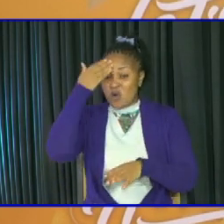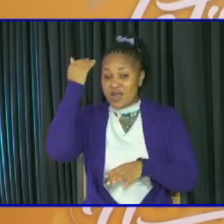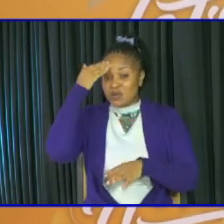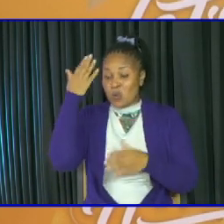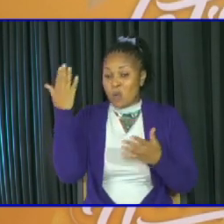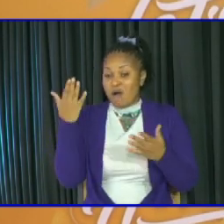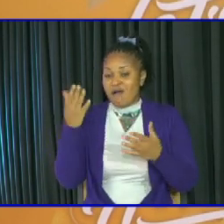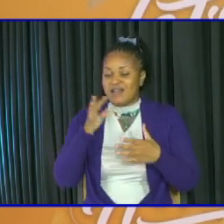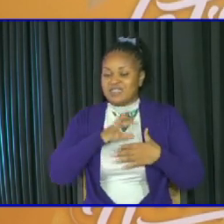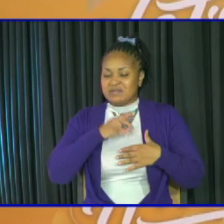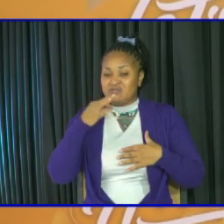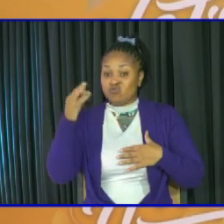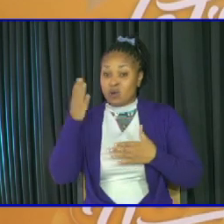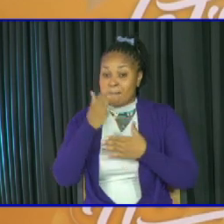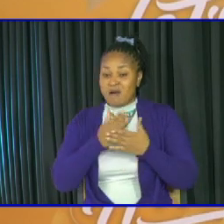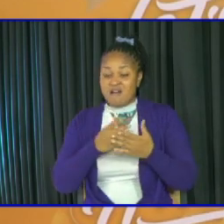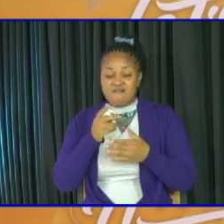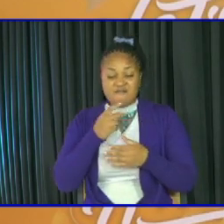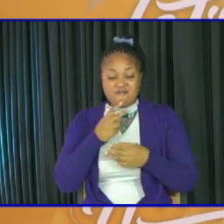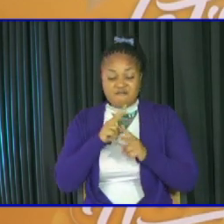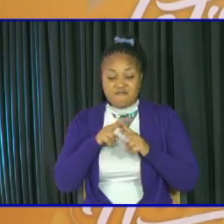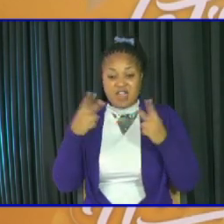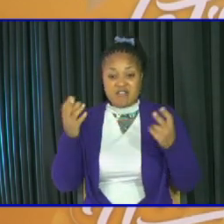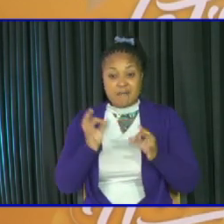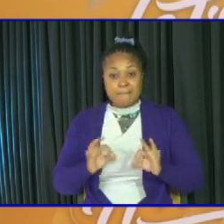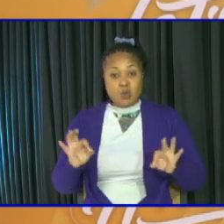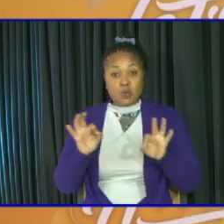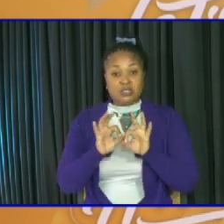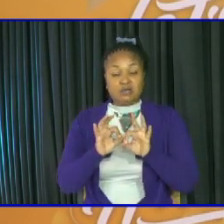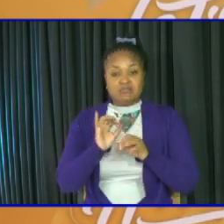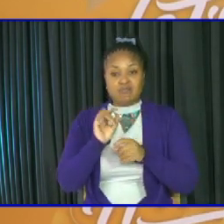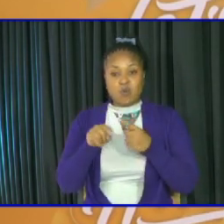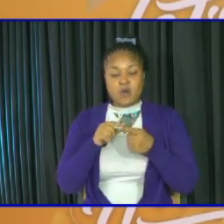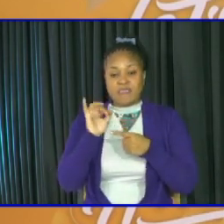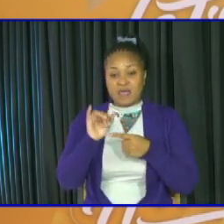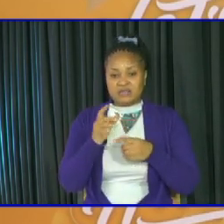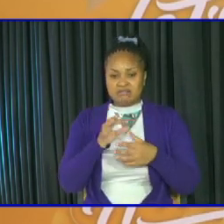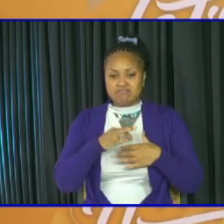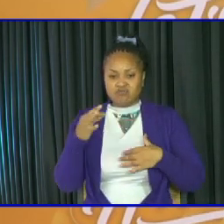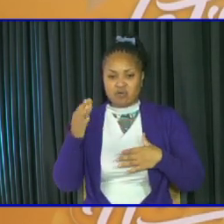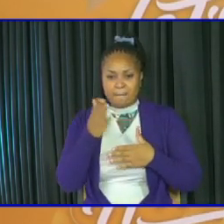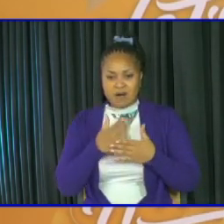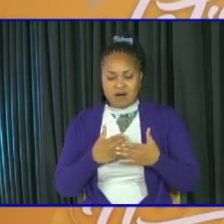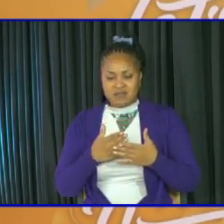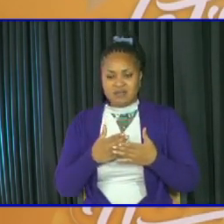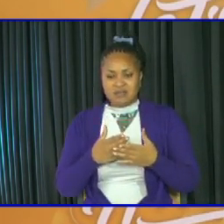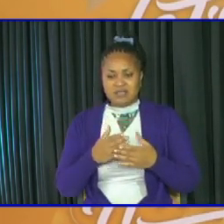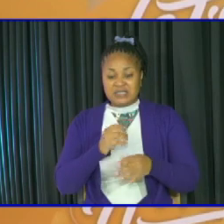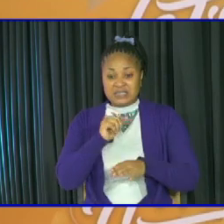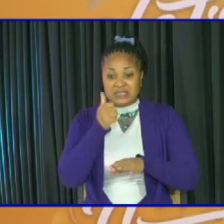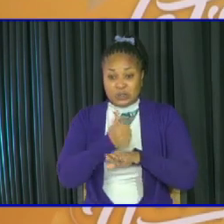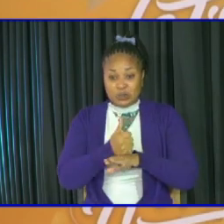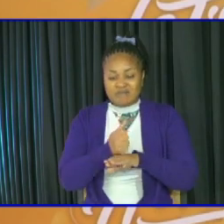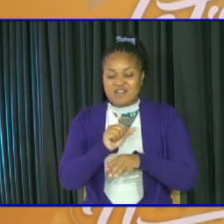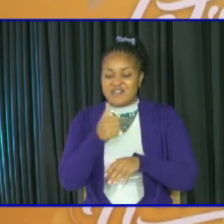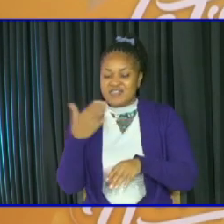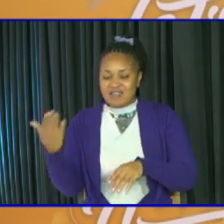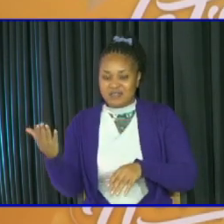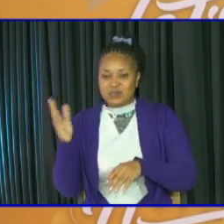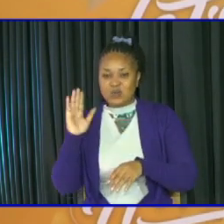spiritual dimension. This is crucial. And when this is in place, everything else will fall into